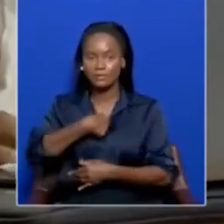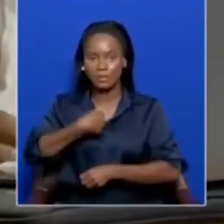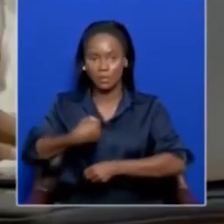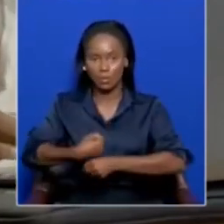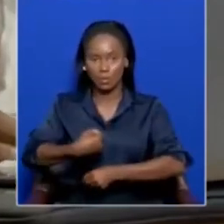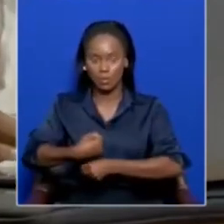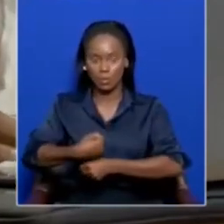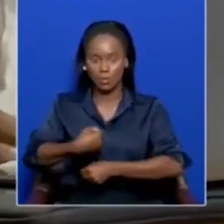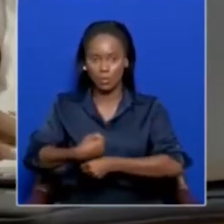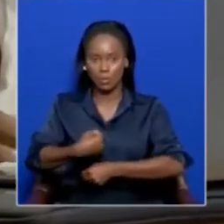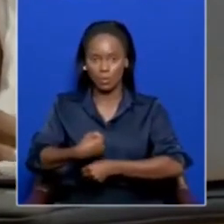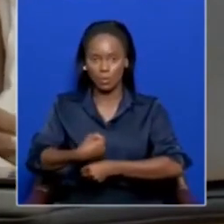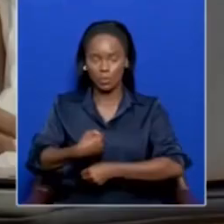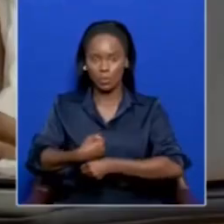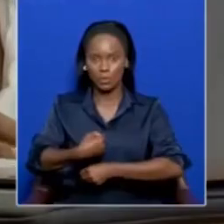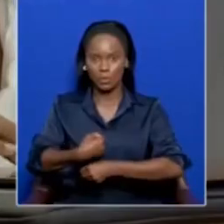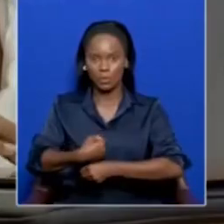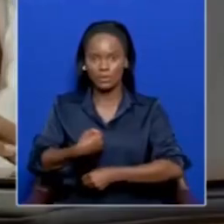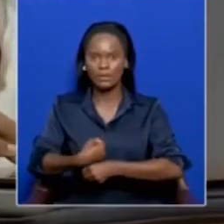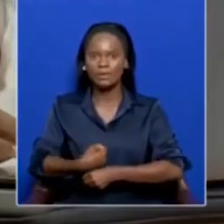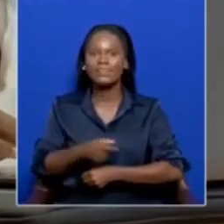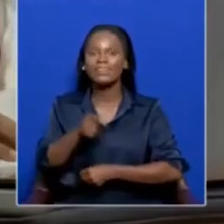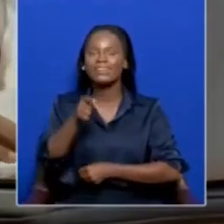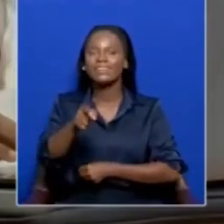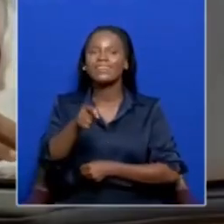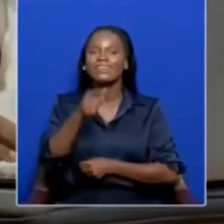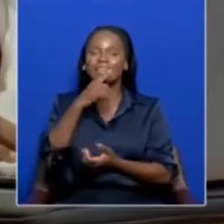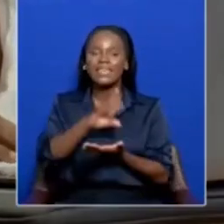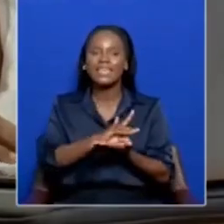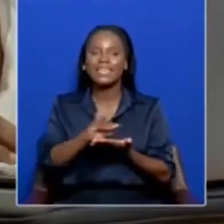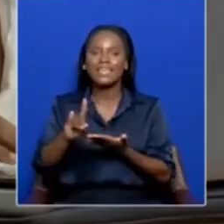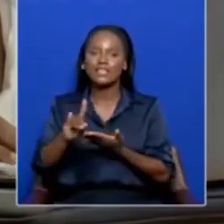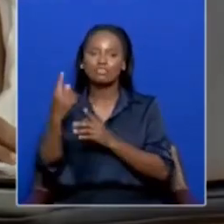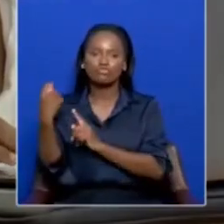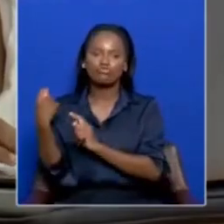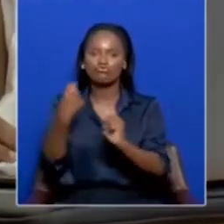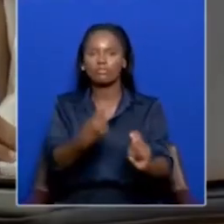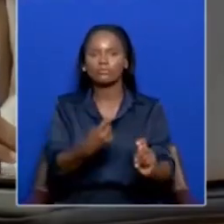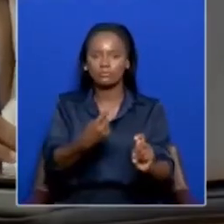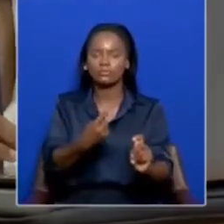it was a cash in transit project, but that cash in transit project ended up